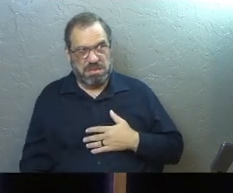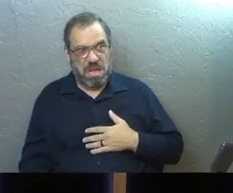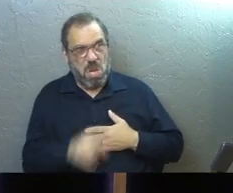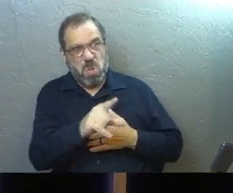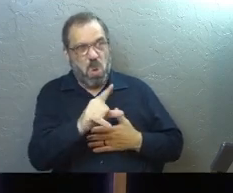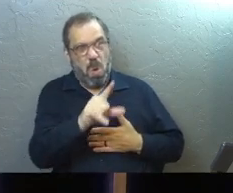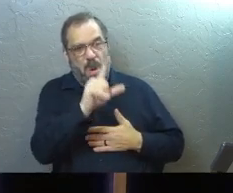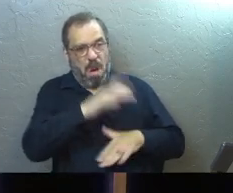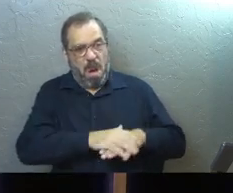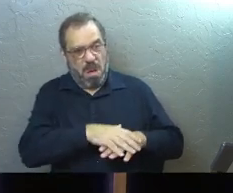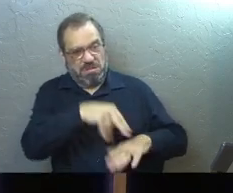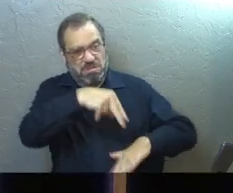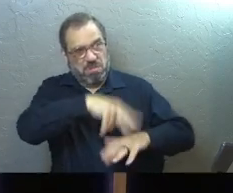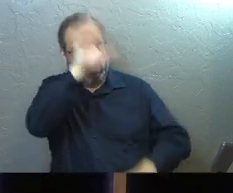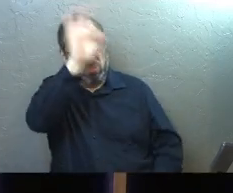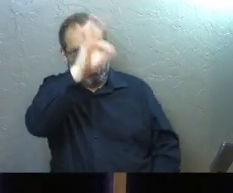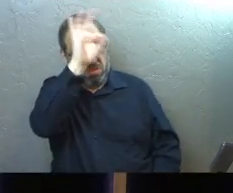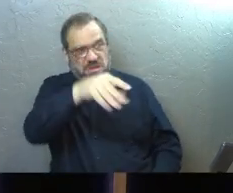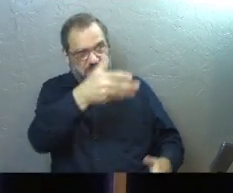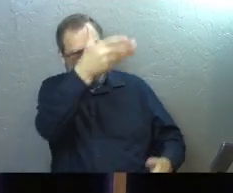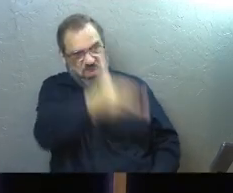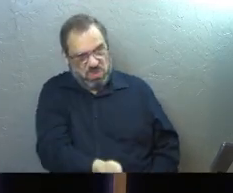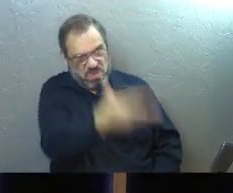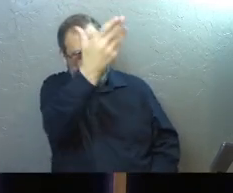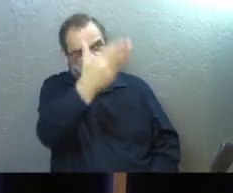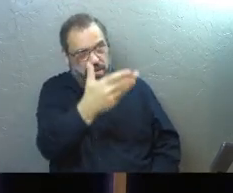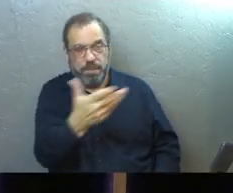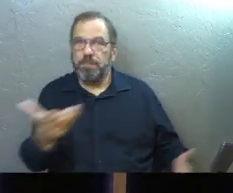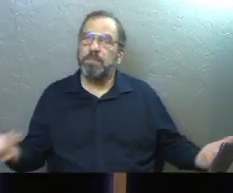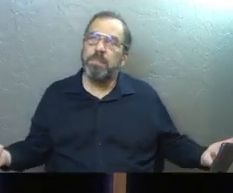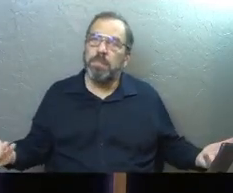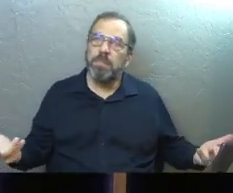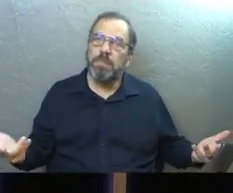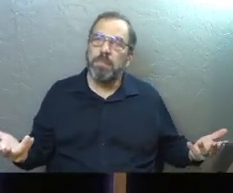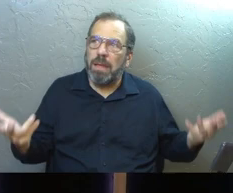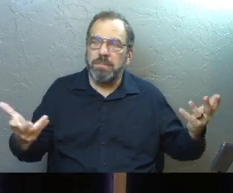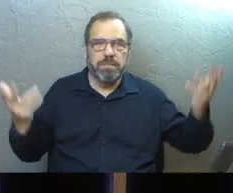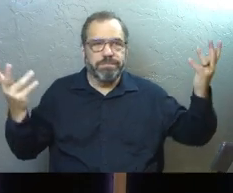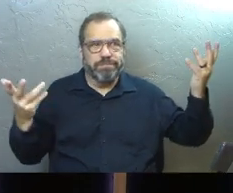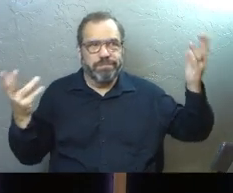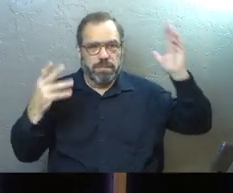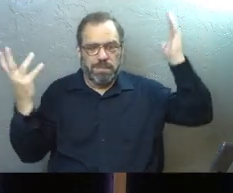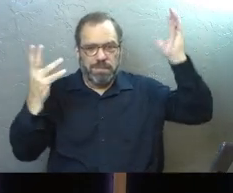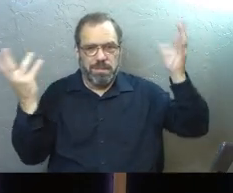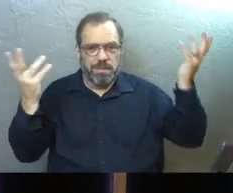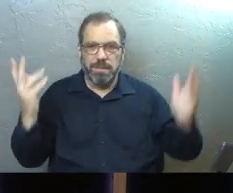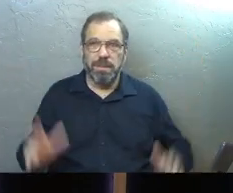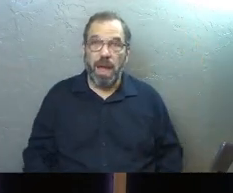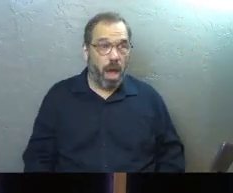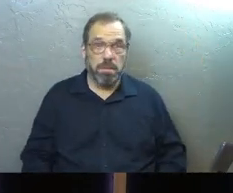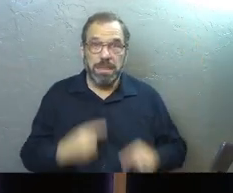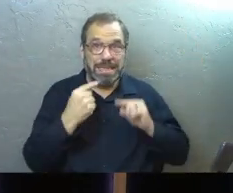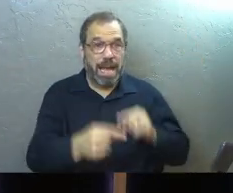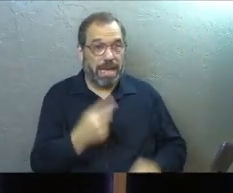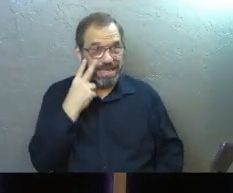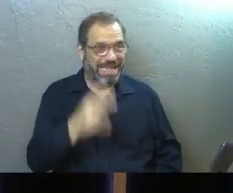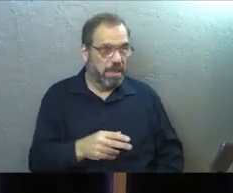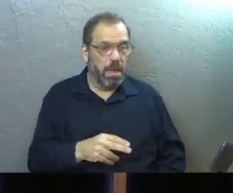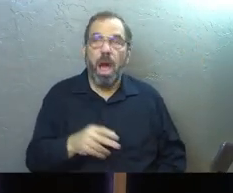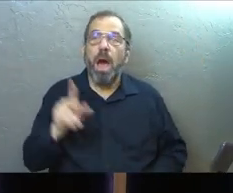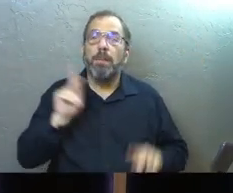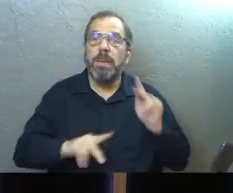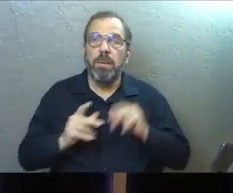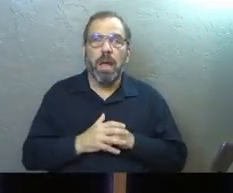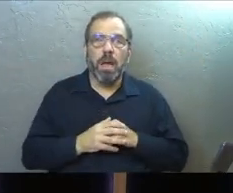You're supposed to be this person on this pedestal up here, and I'm not, like, I don't know what to, and they were struggling. I could see it in their eyes, but